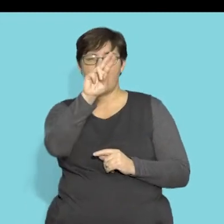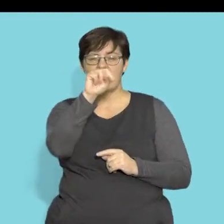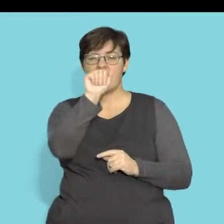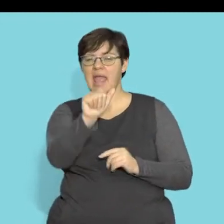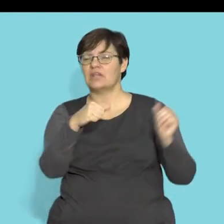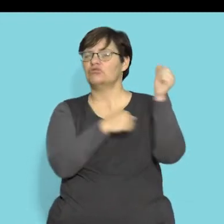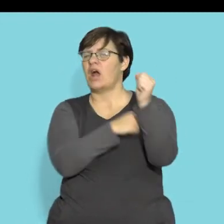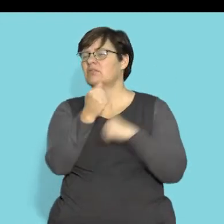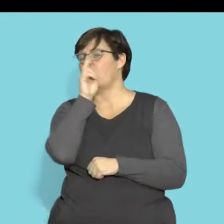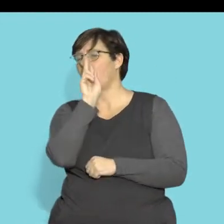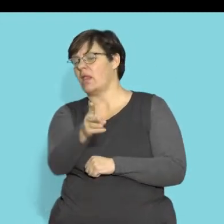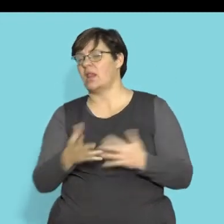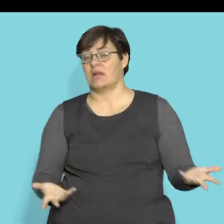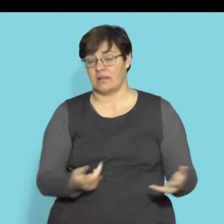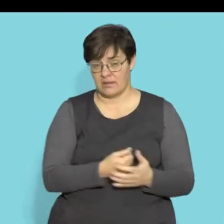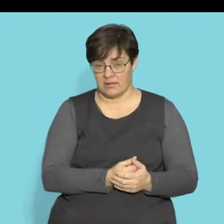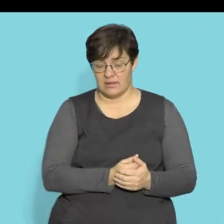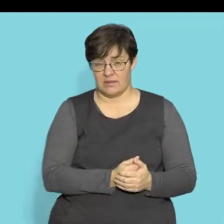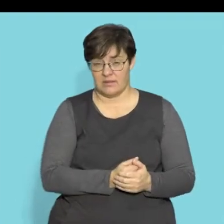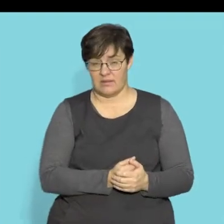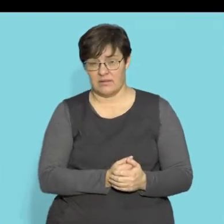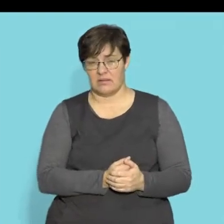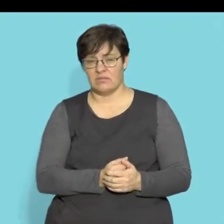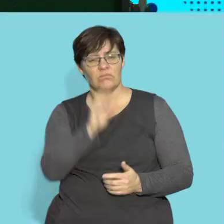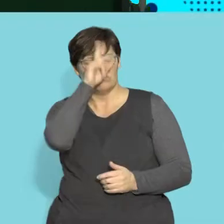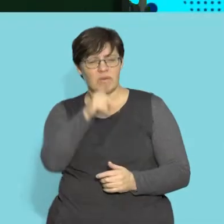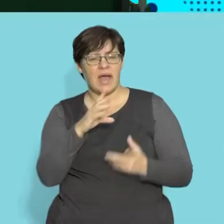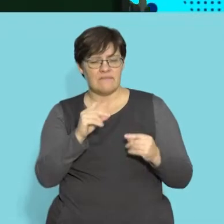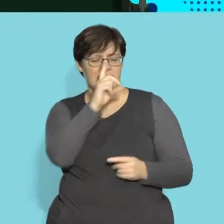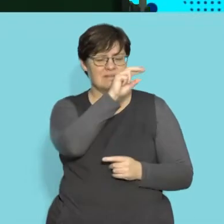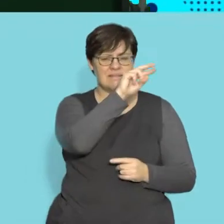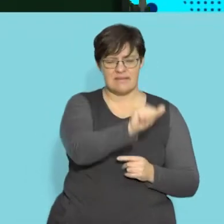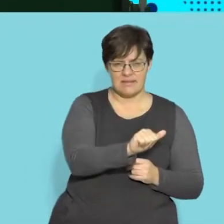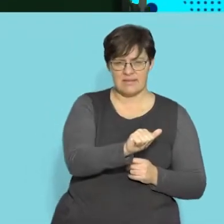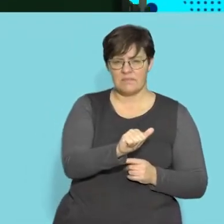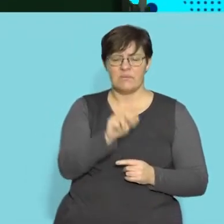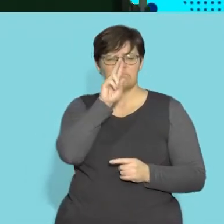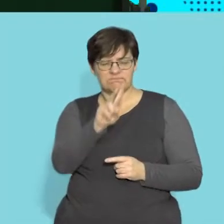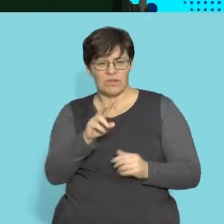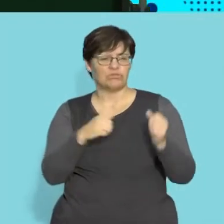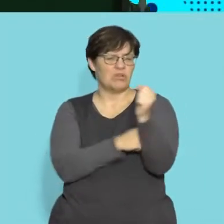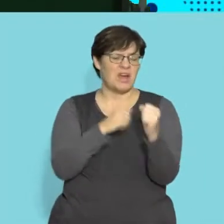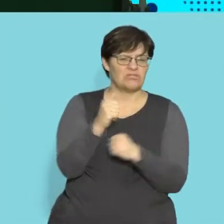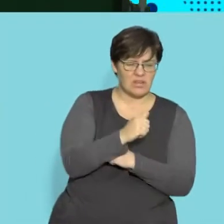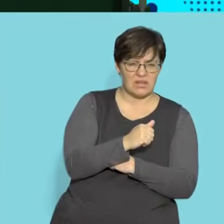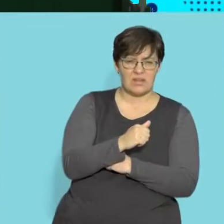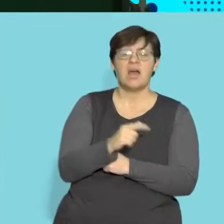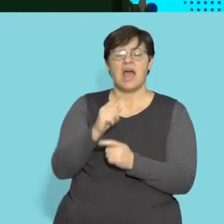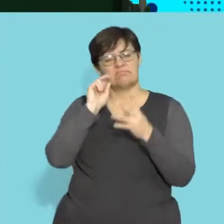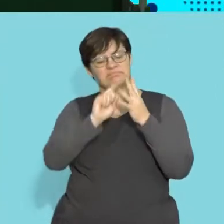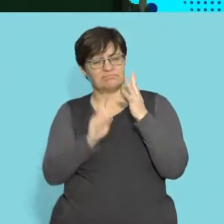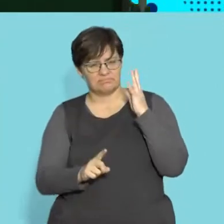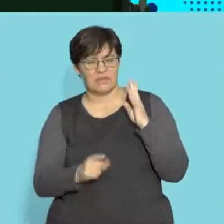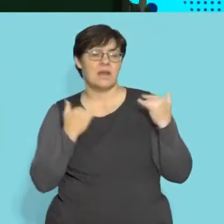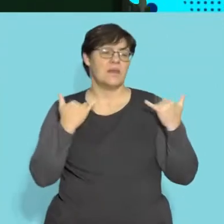our knowledge on the structure of RNA. Remember that we've got essentially DNA, which we've looked at its structure and